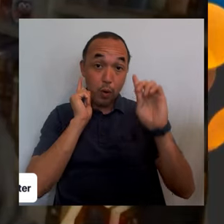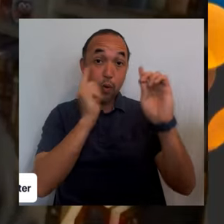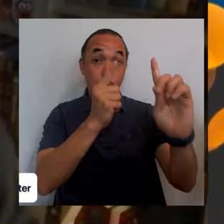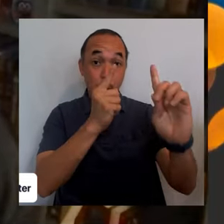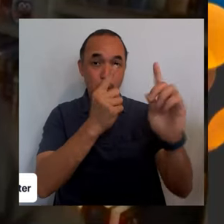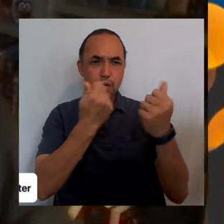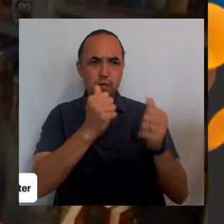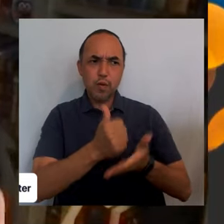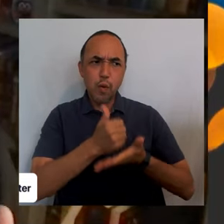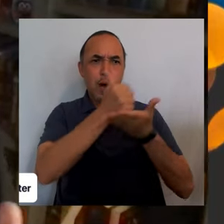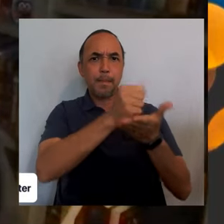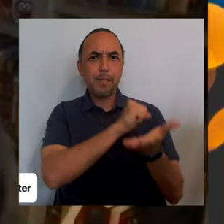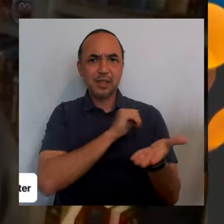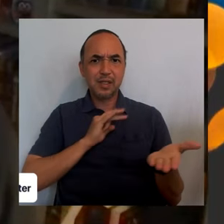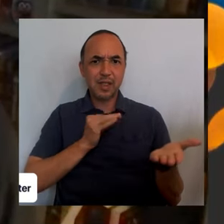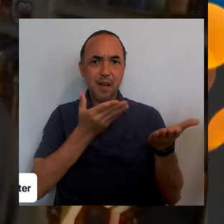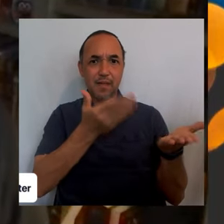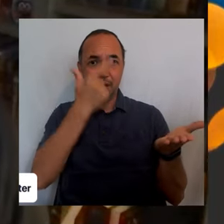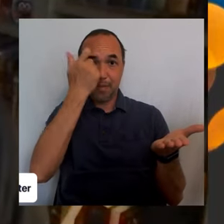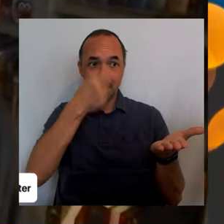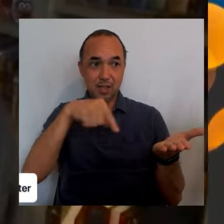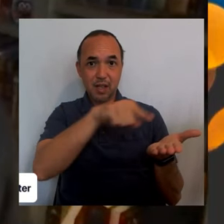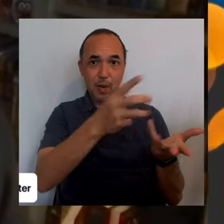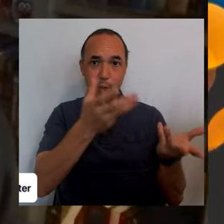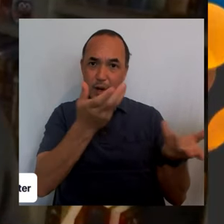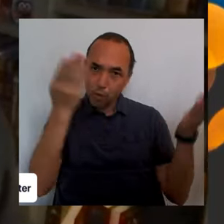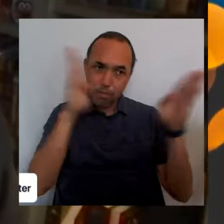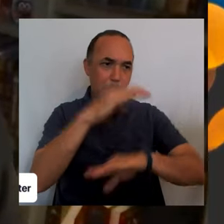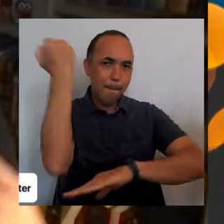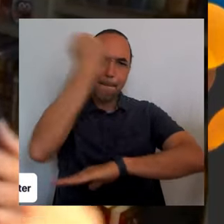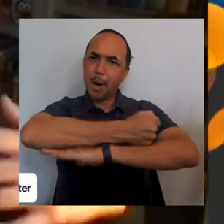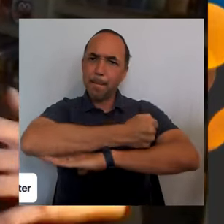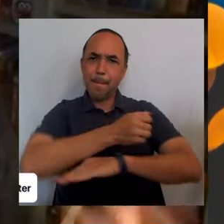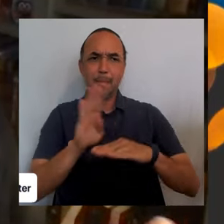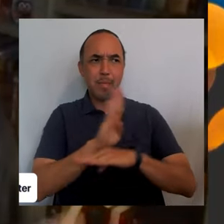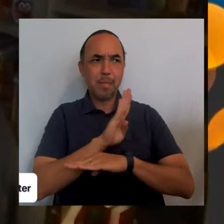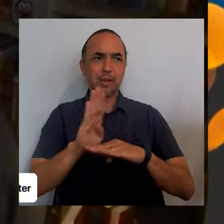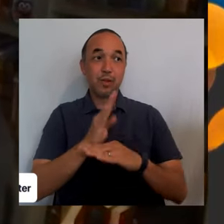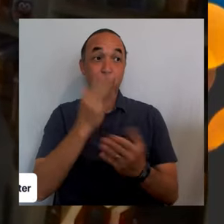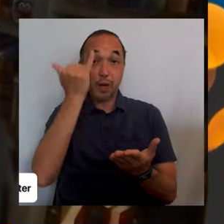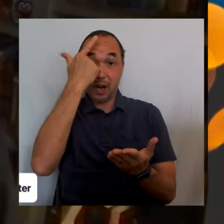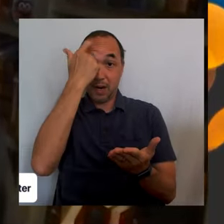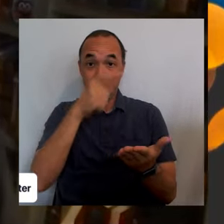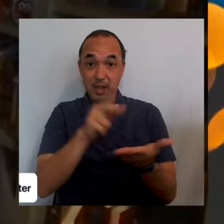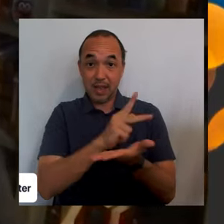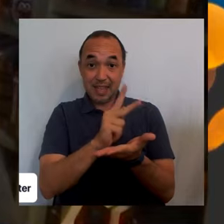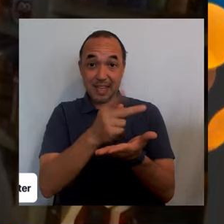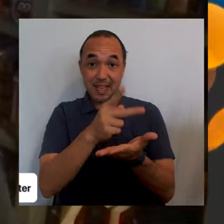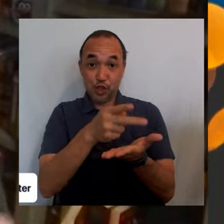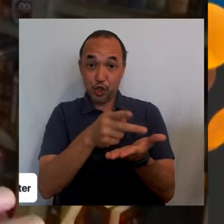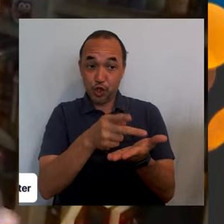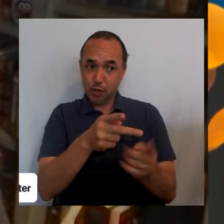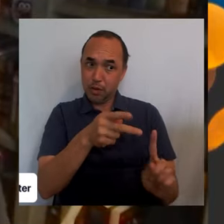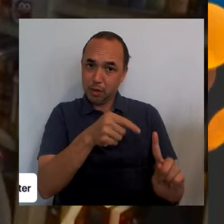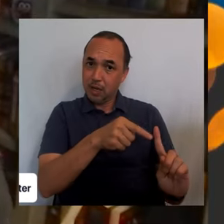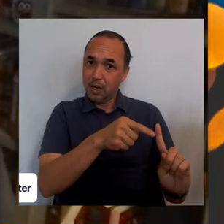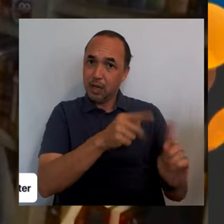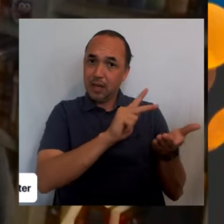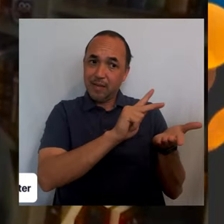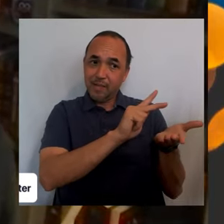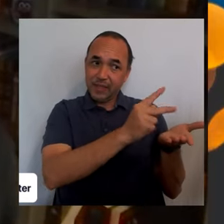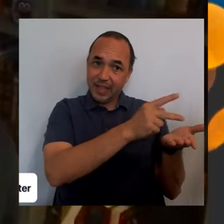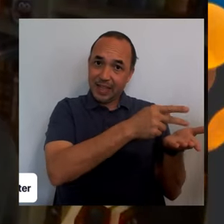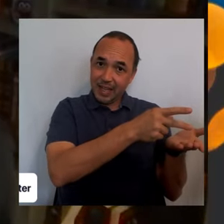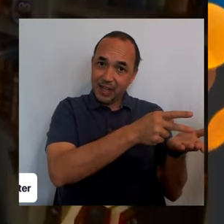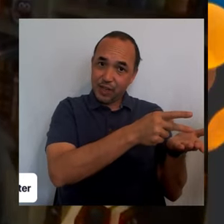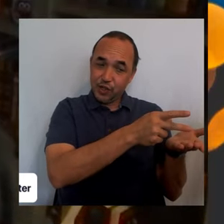them because they were getting ready to close their business because the kitchen kept the business alive through the rest